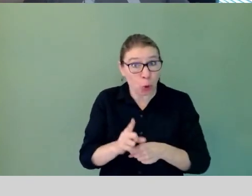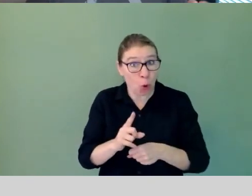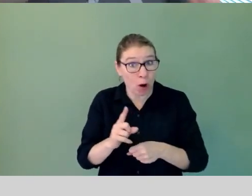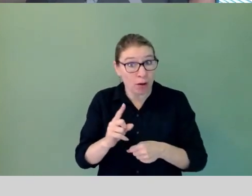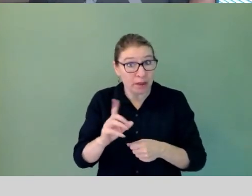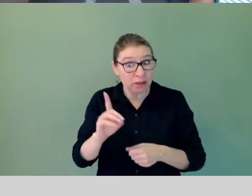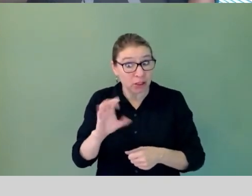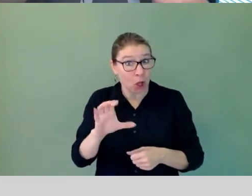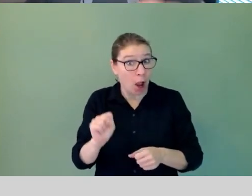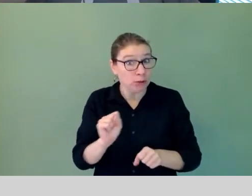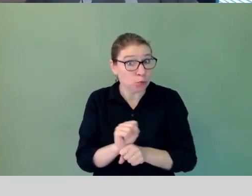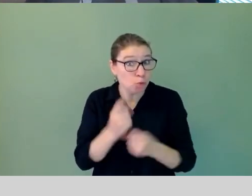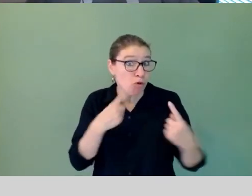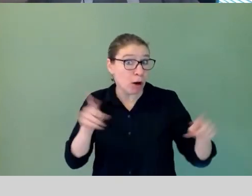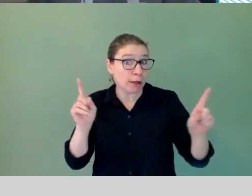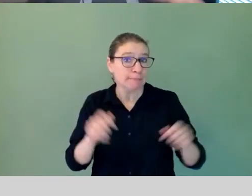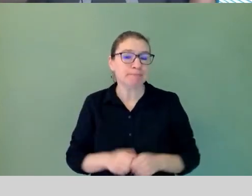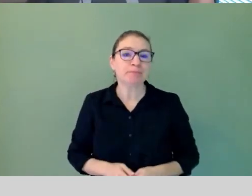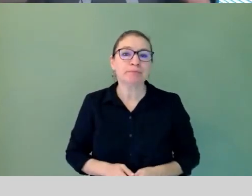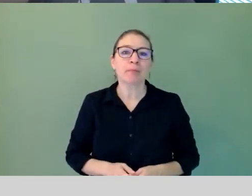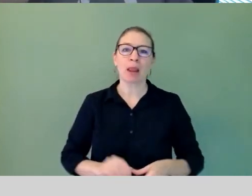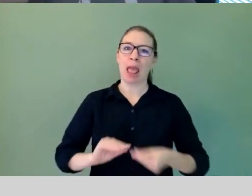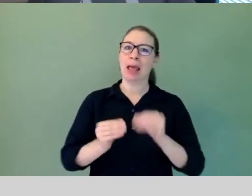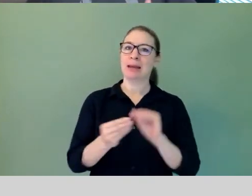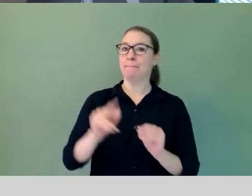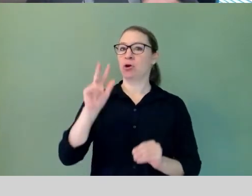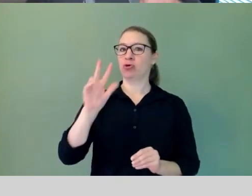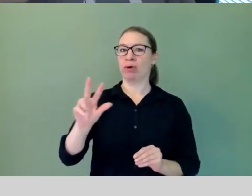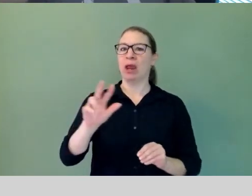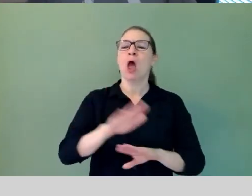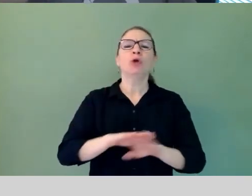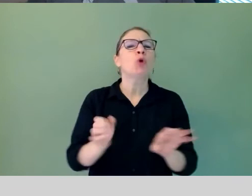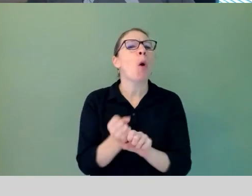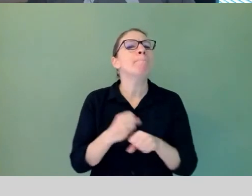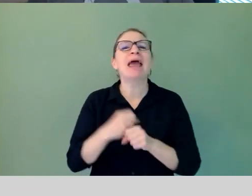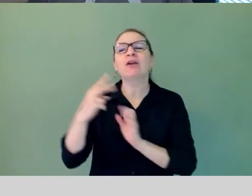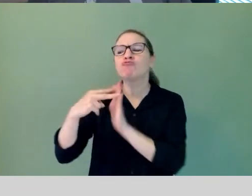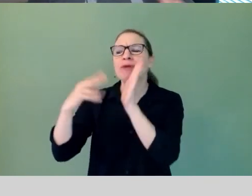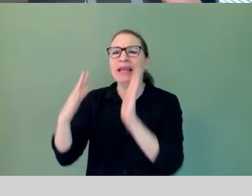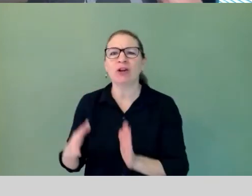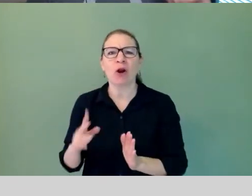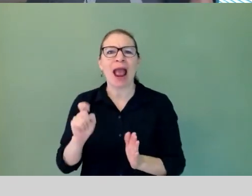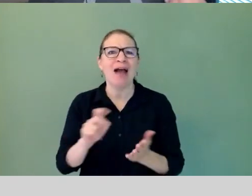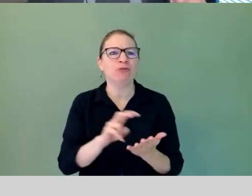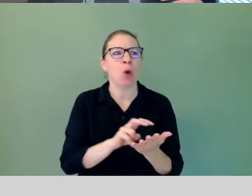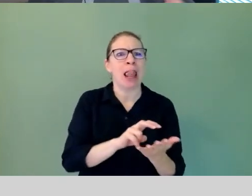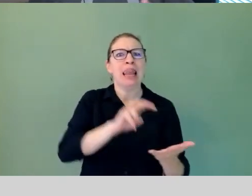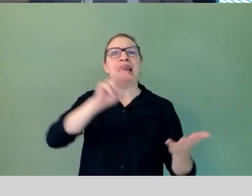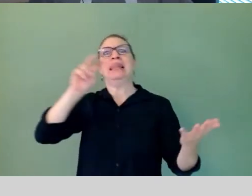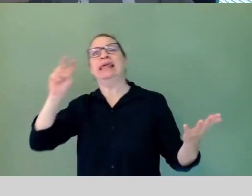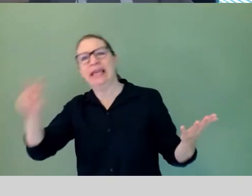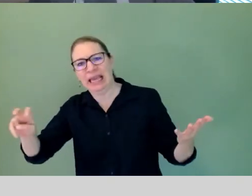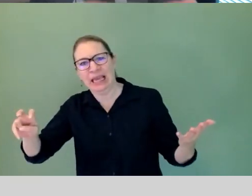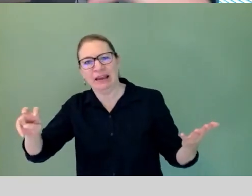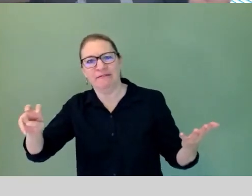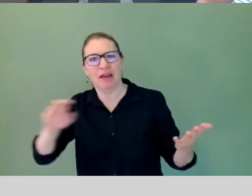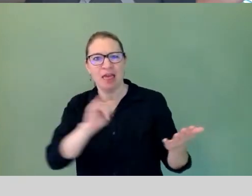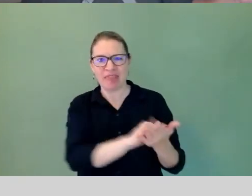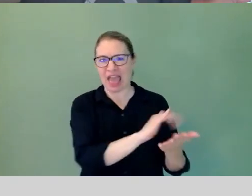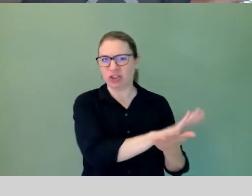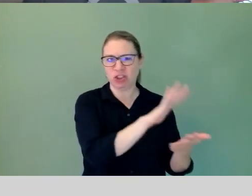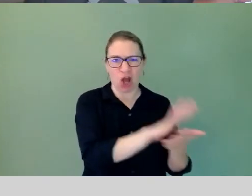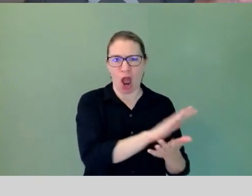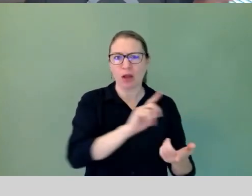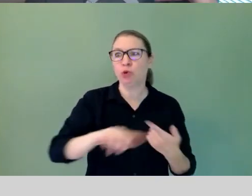well. Tip number three, don't make your reader leave your docs. So avoid sending your reader to many